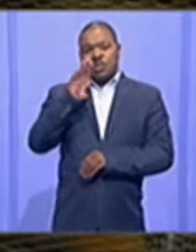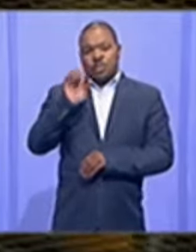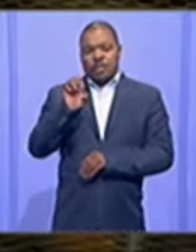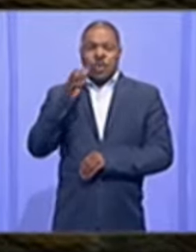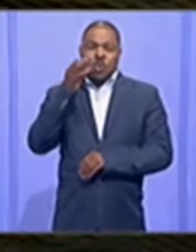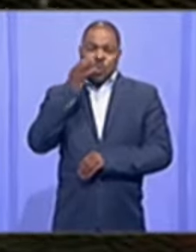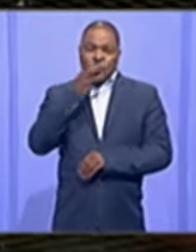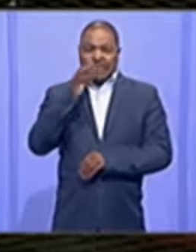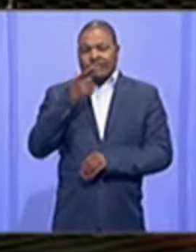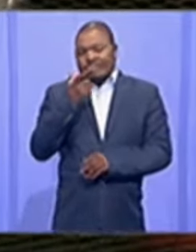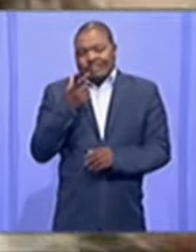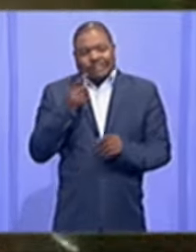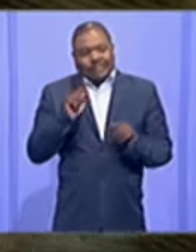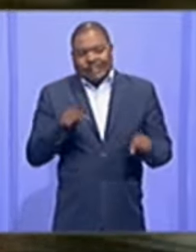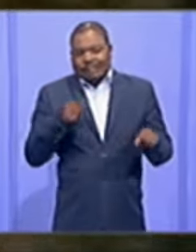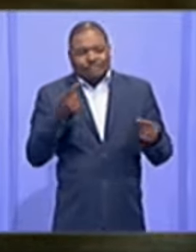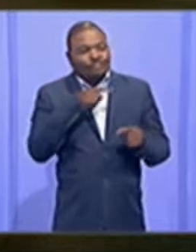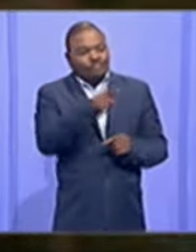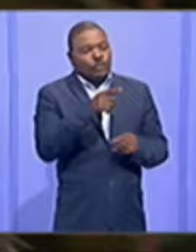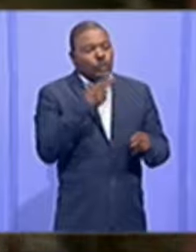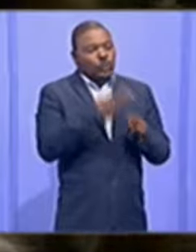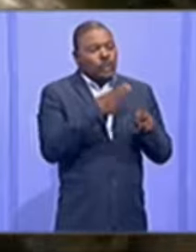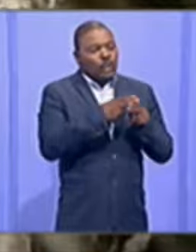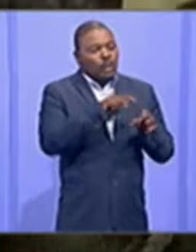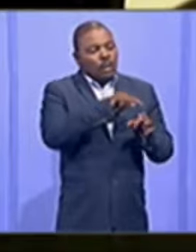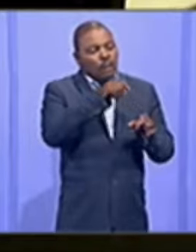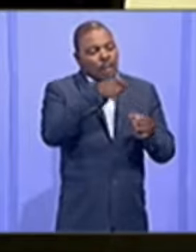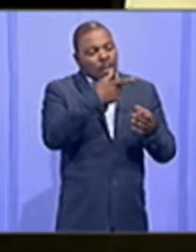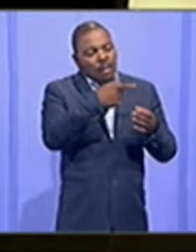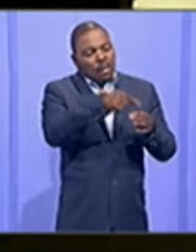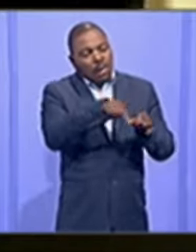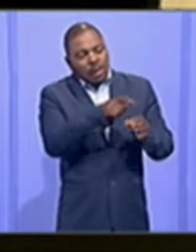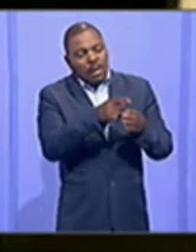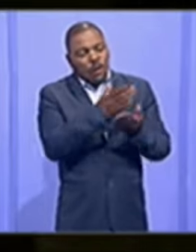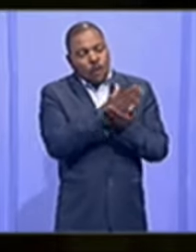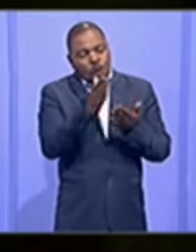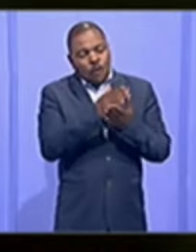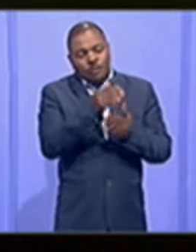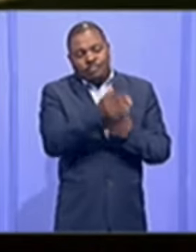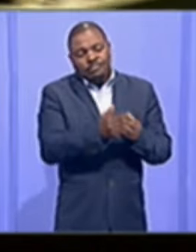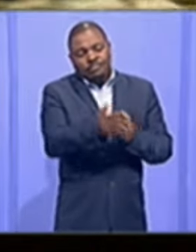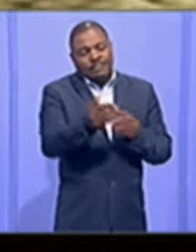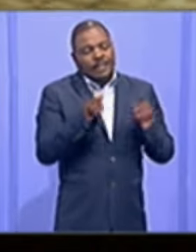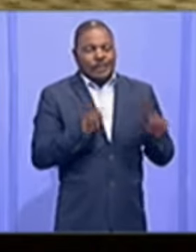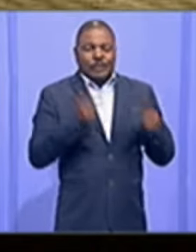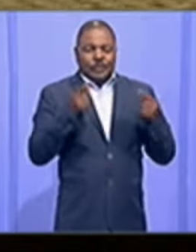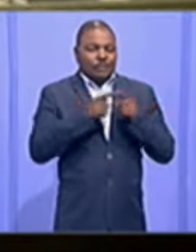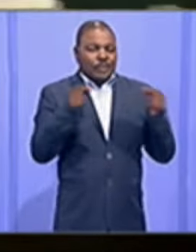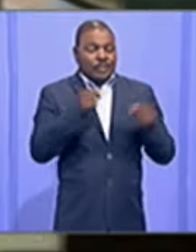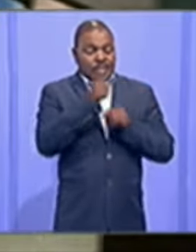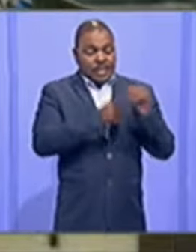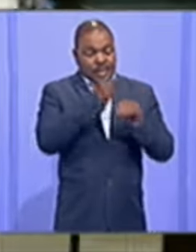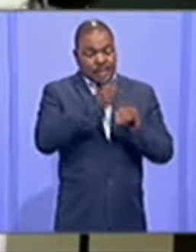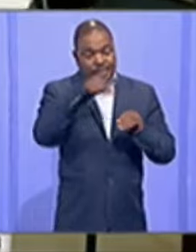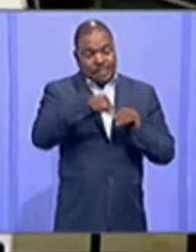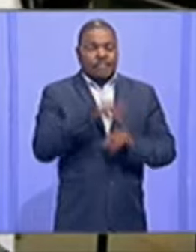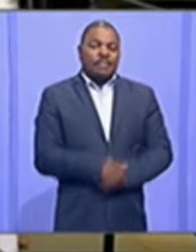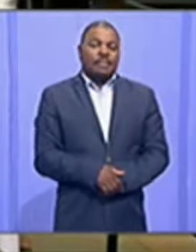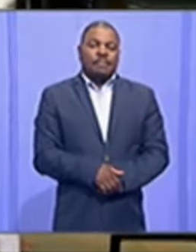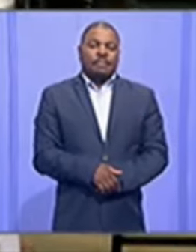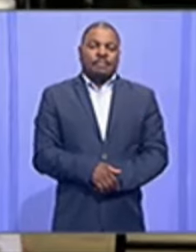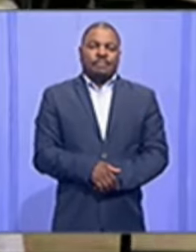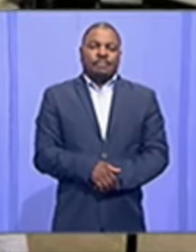pelo ya go fedisa matlwana a boithusetso a methale o fa ngwaga ono wa ditšhelete o khutla. Offense Stimo,